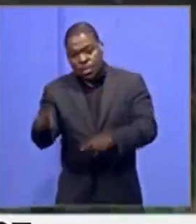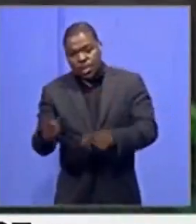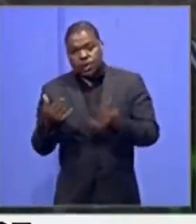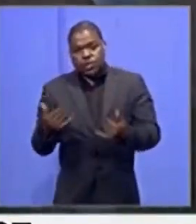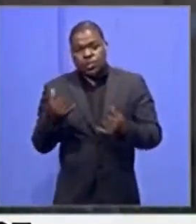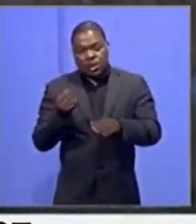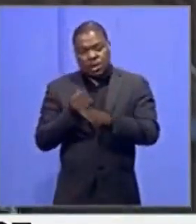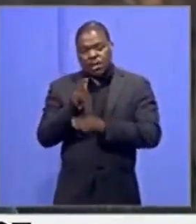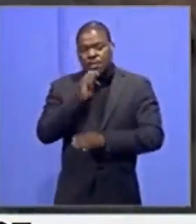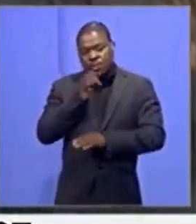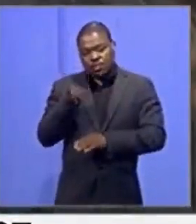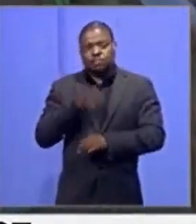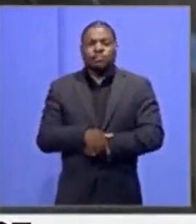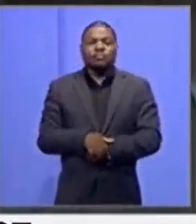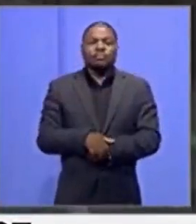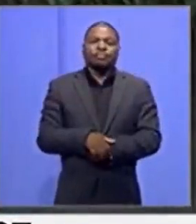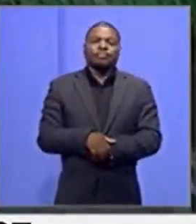le gono.